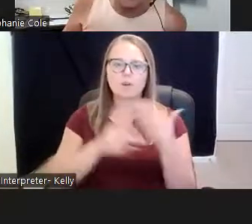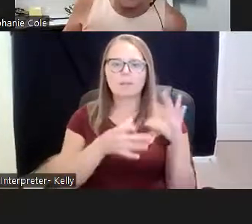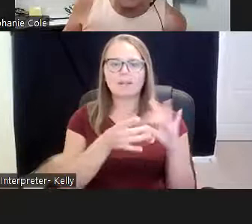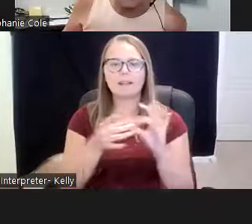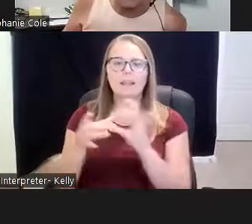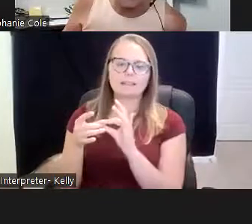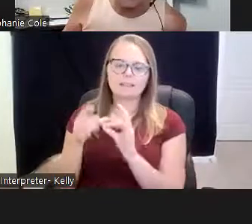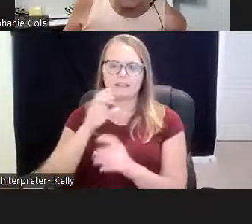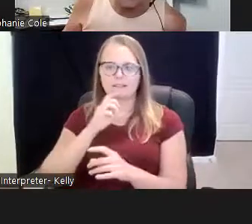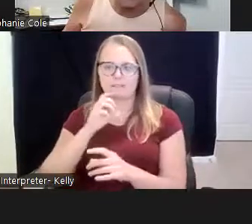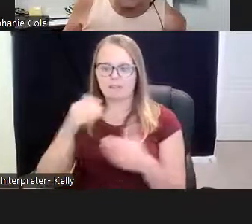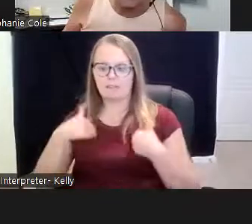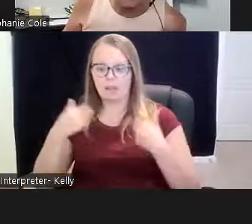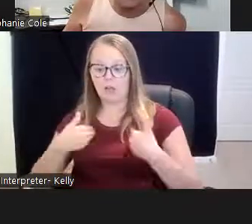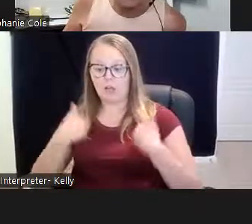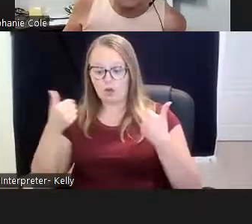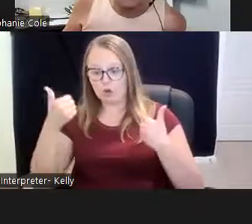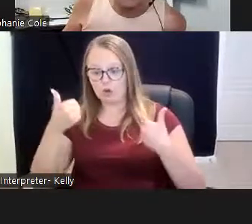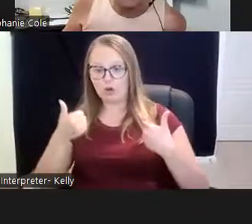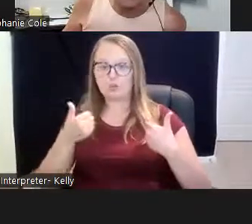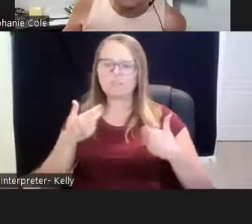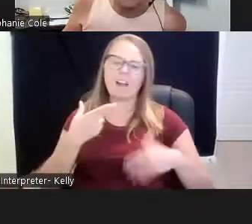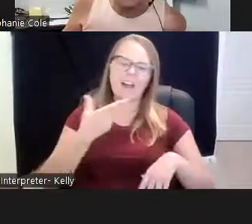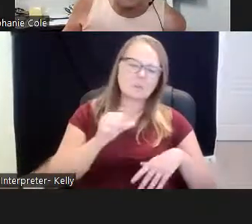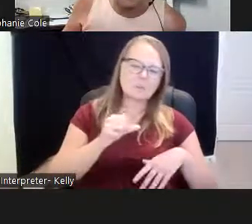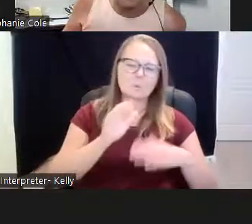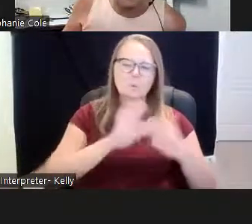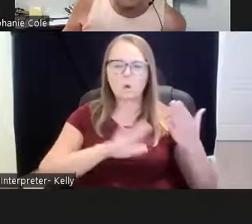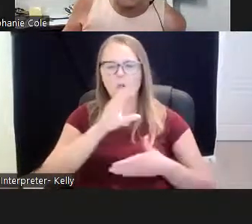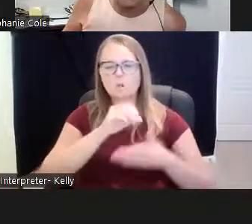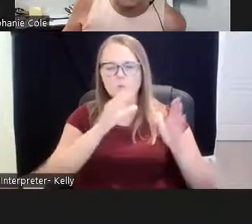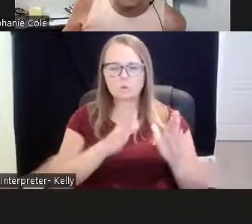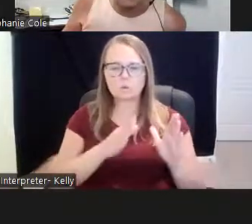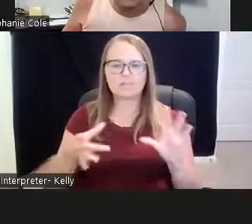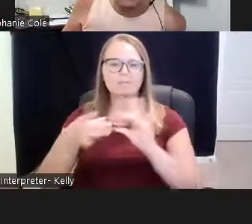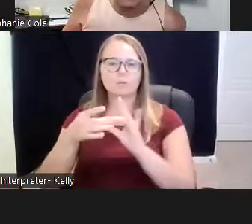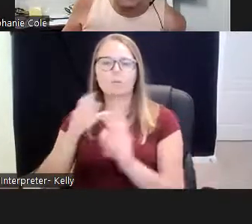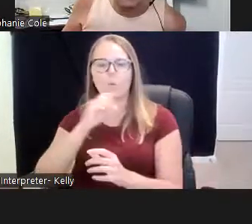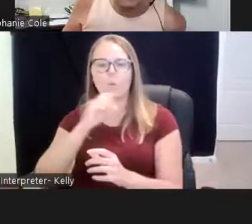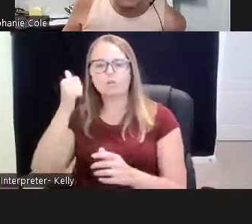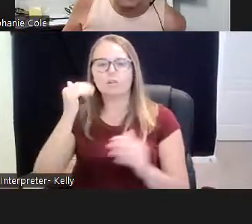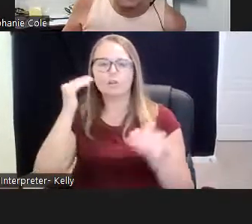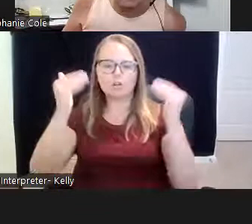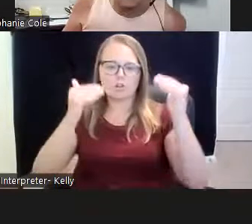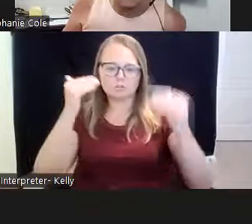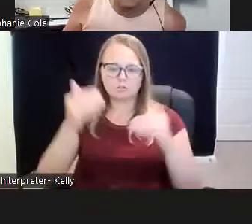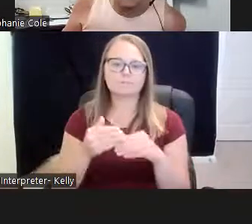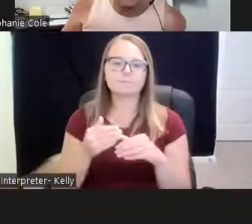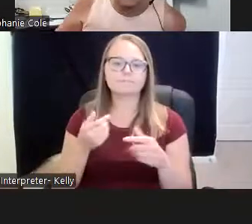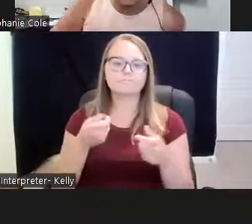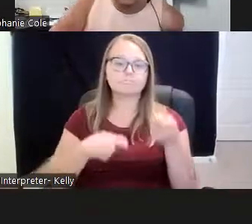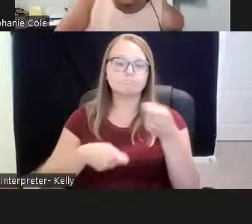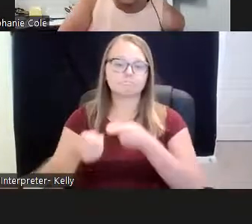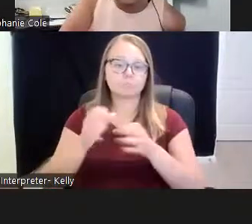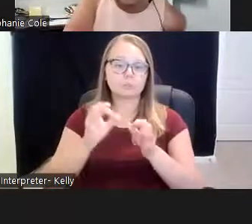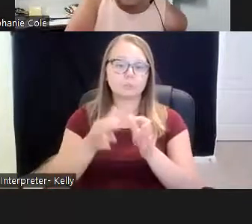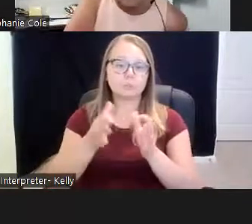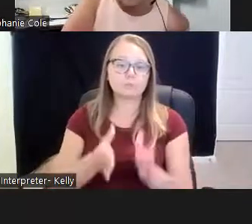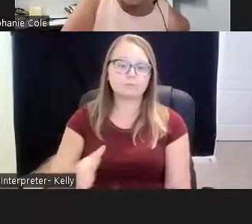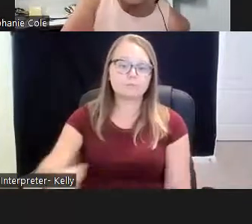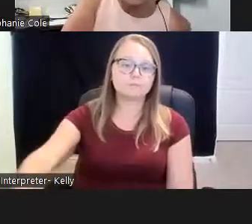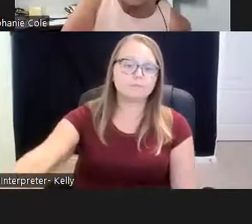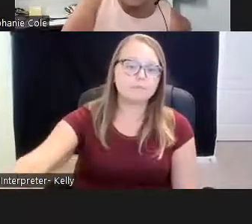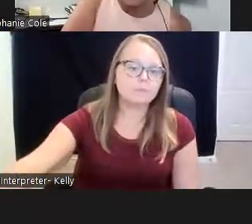the younger means high school or college students with older adults. But since the pandemic, we went to,